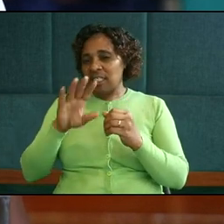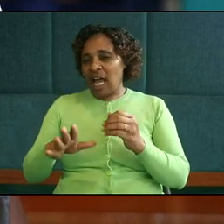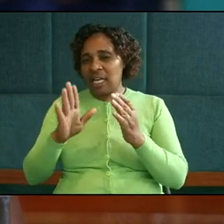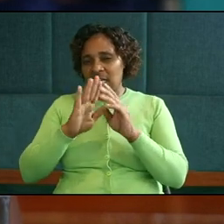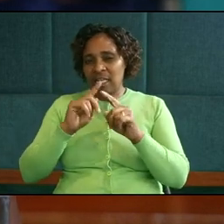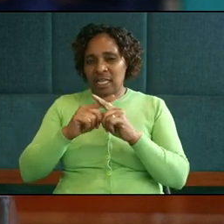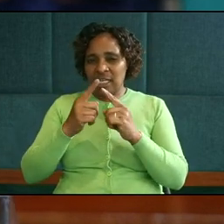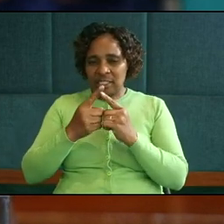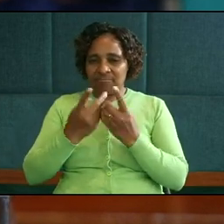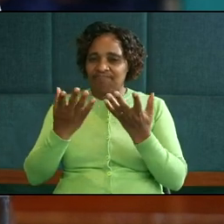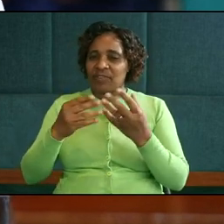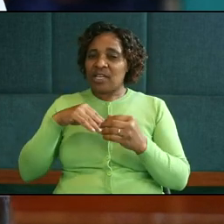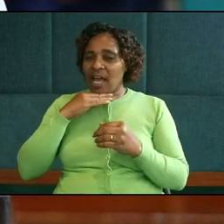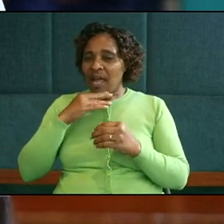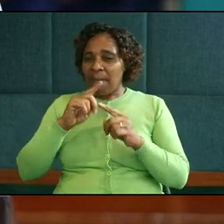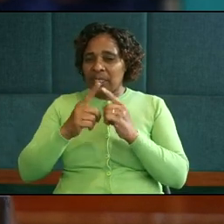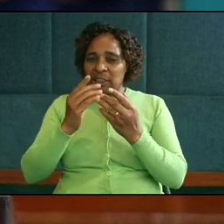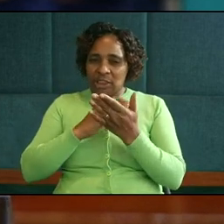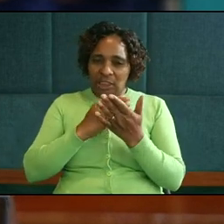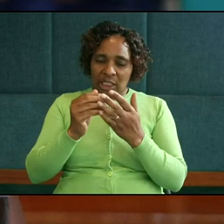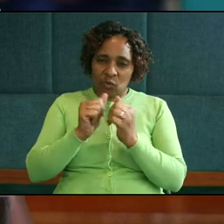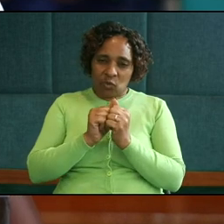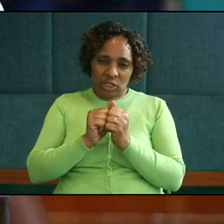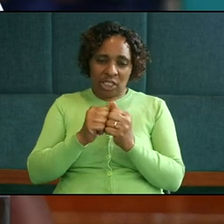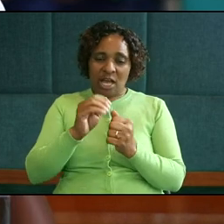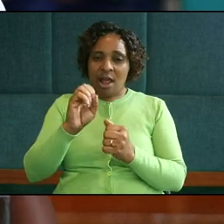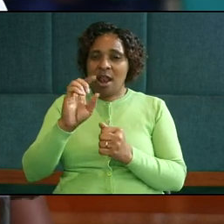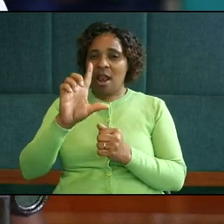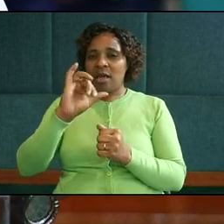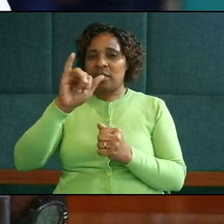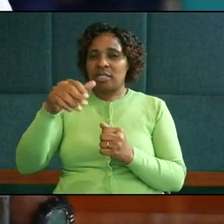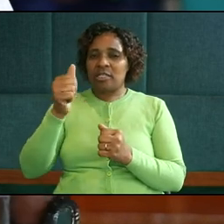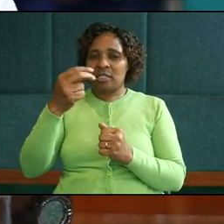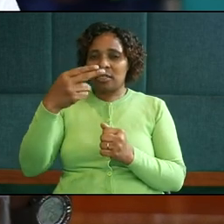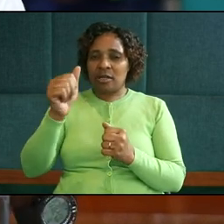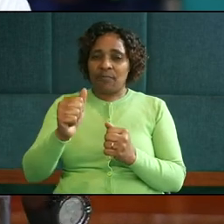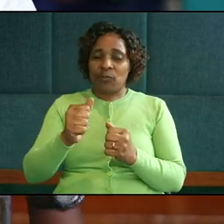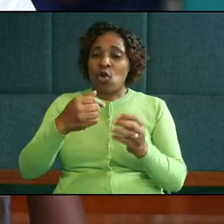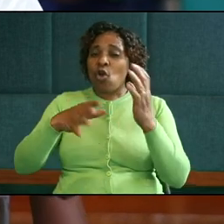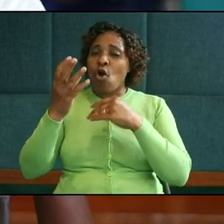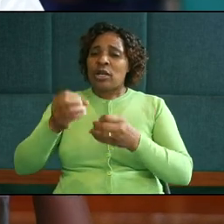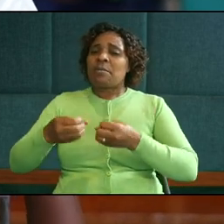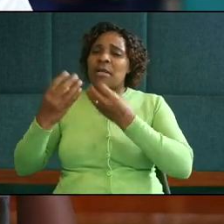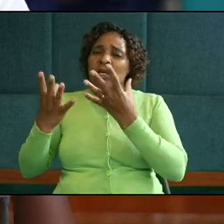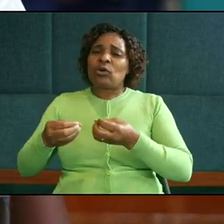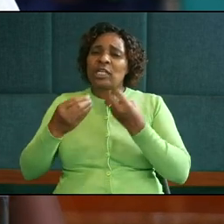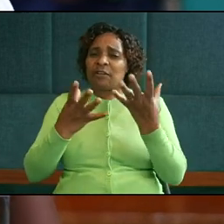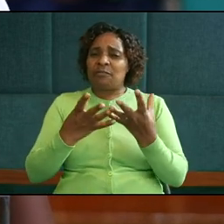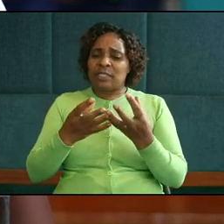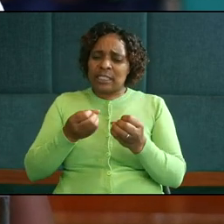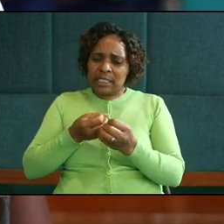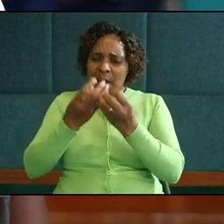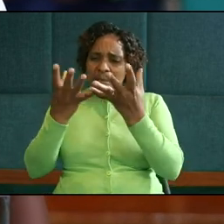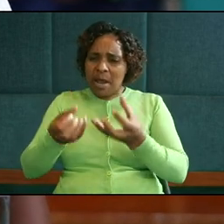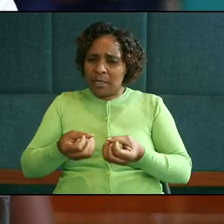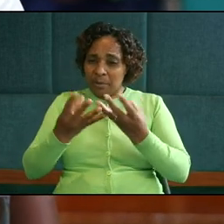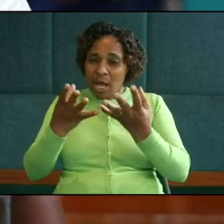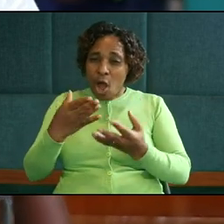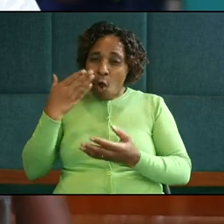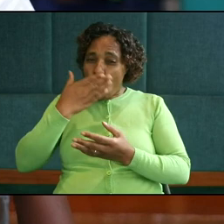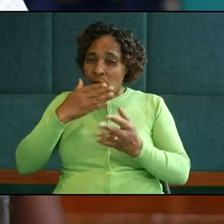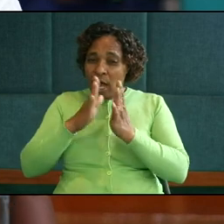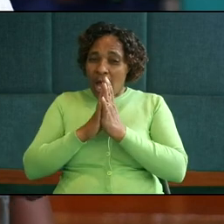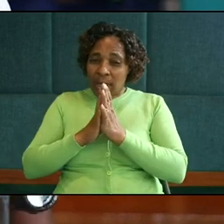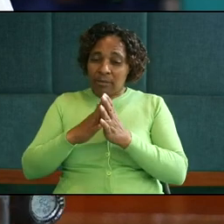it with Elijah. God rewarded her with a miracle. He provided her an unending supply of flour and oil, and the mother was able to